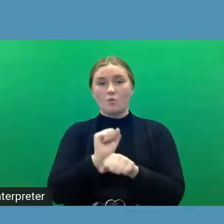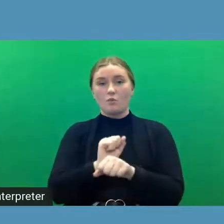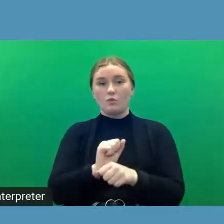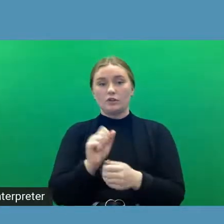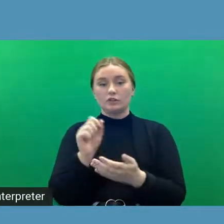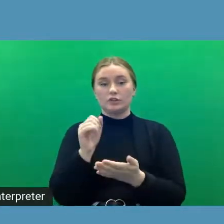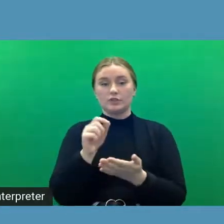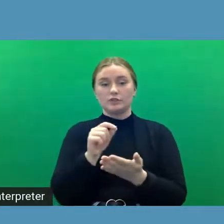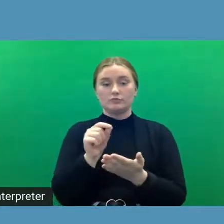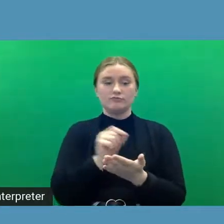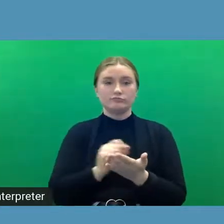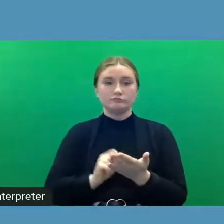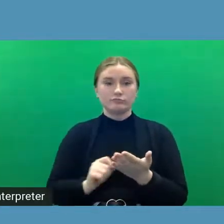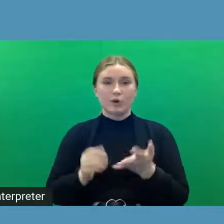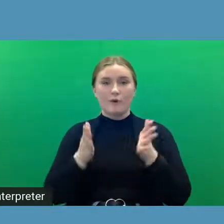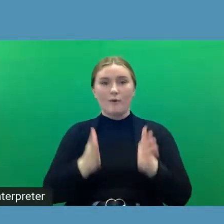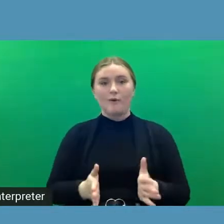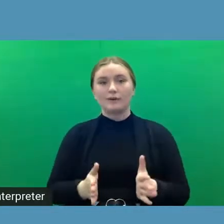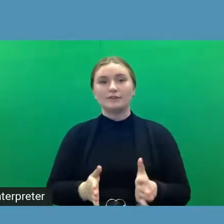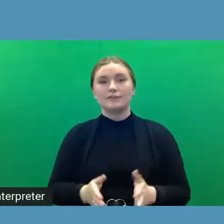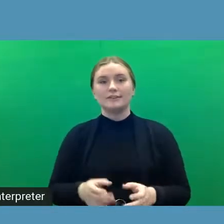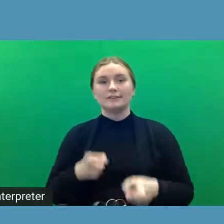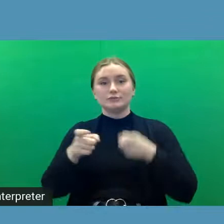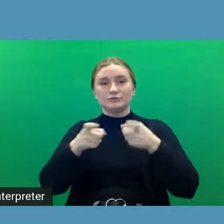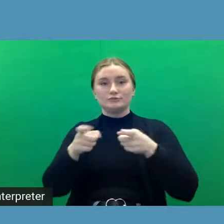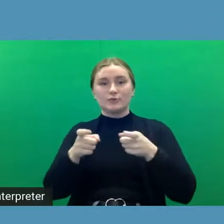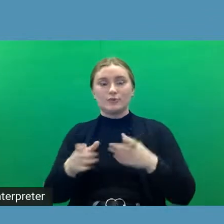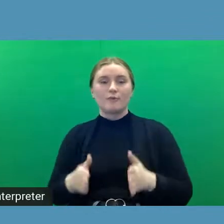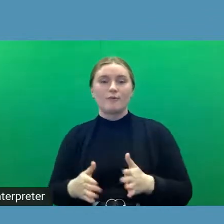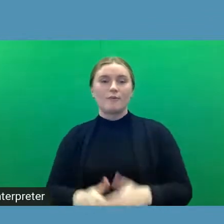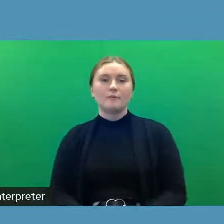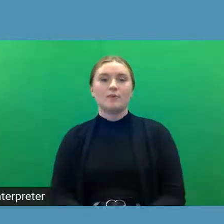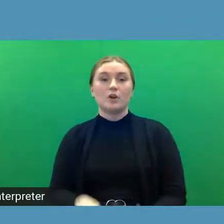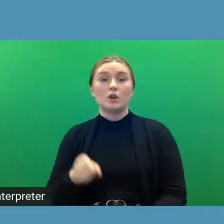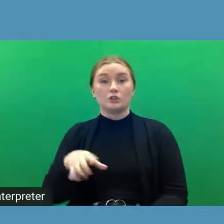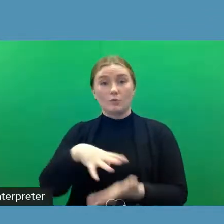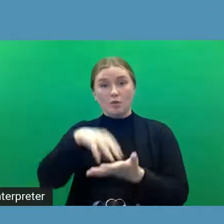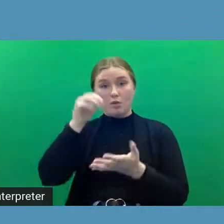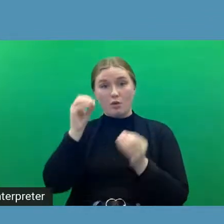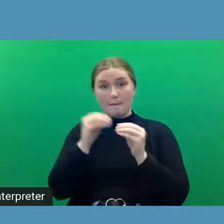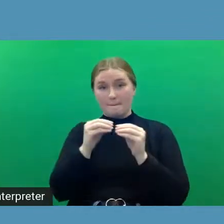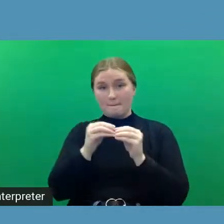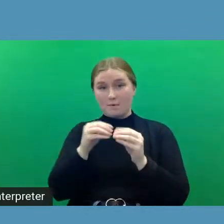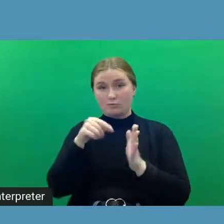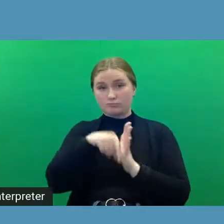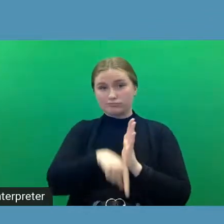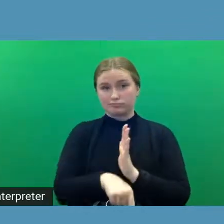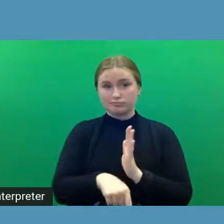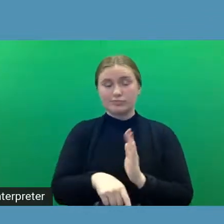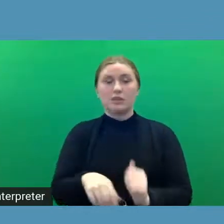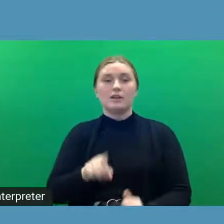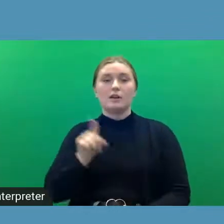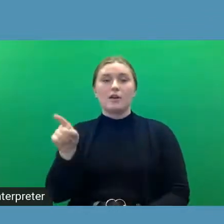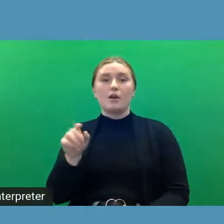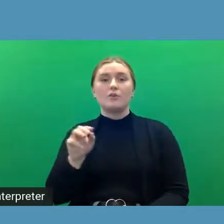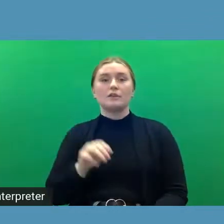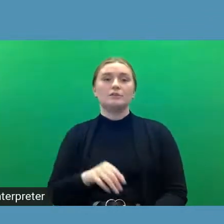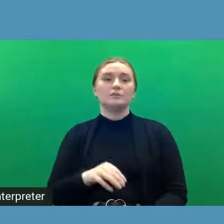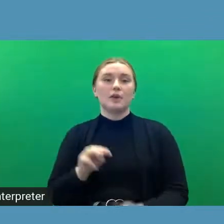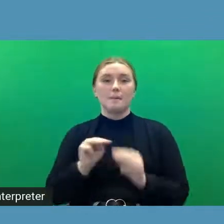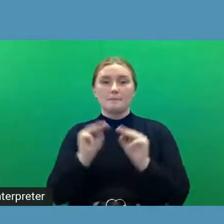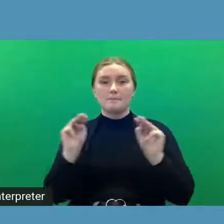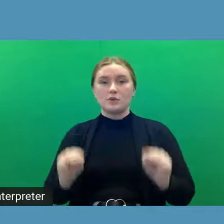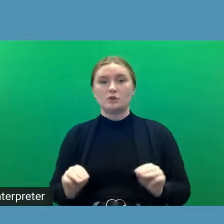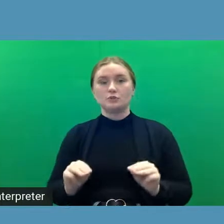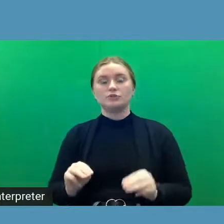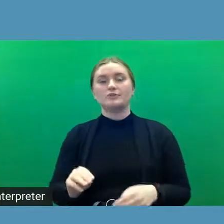producer. You can learn more about our presenters from their full bios, which are available on the Museum Learning Hub website. I'm thankful